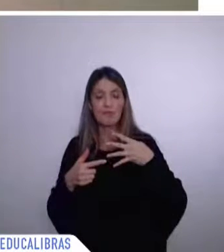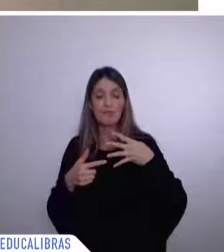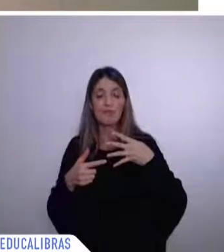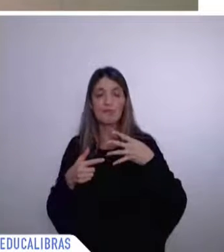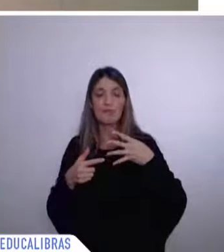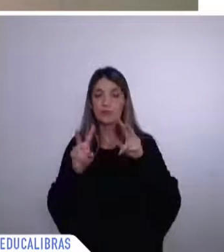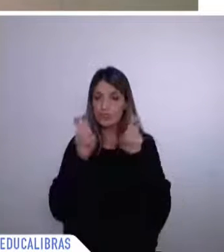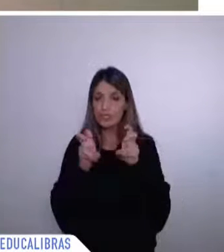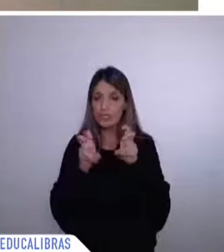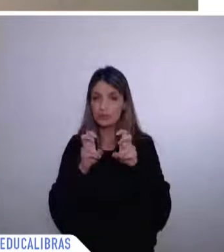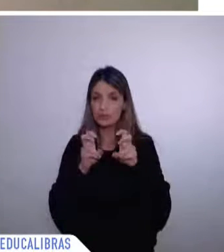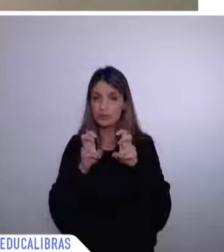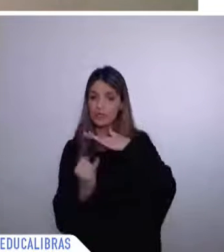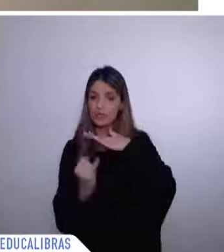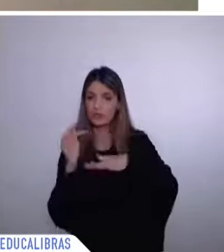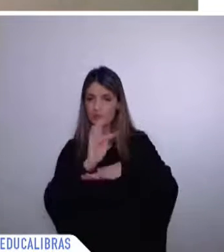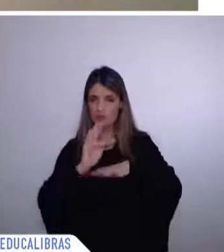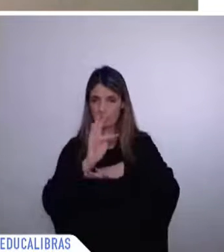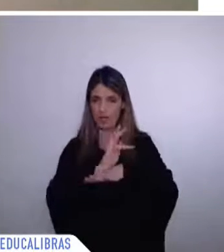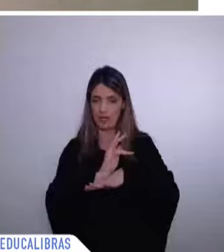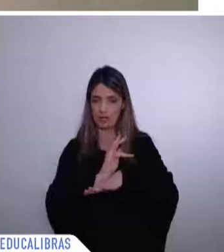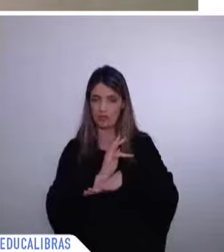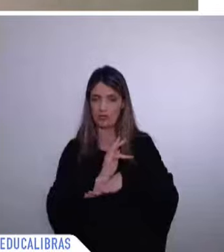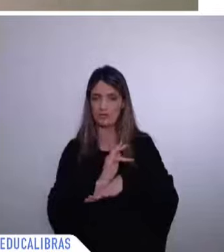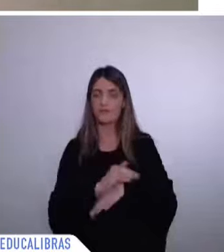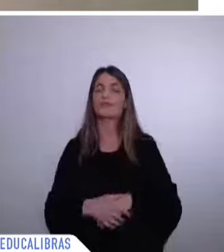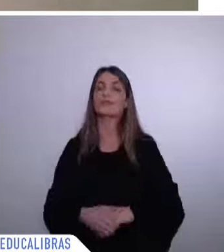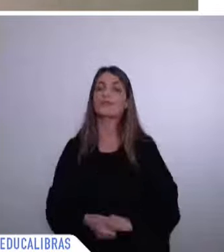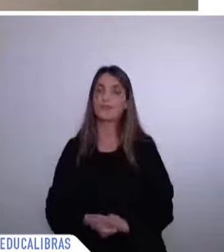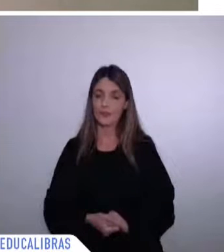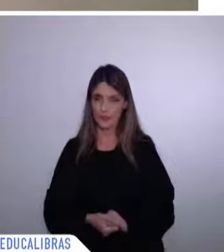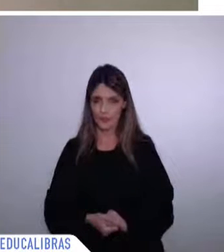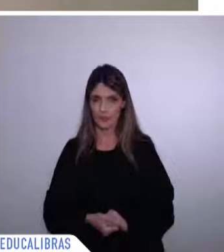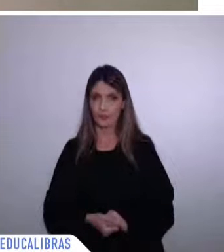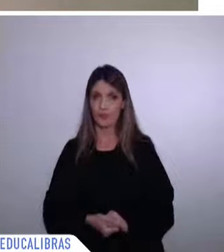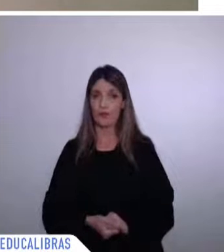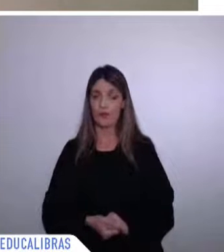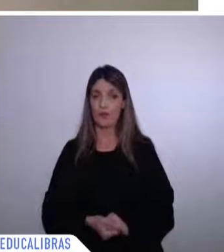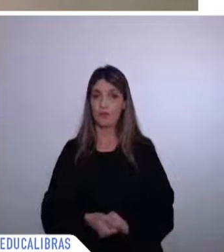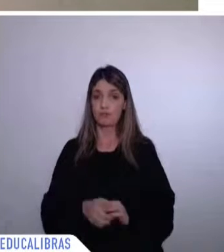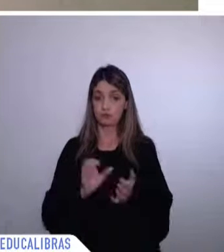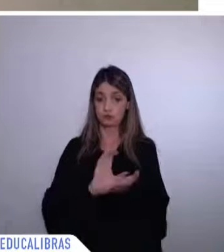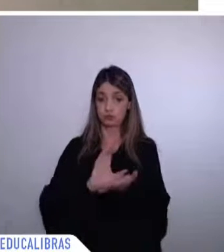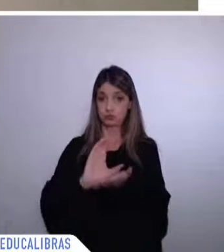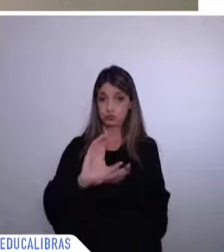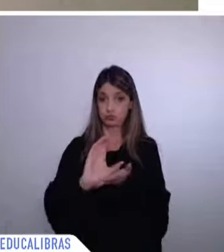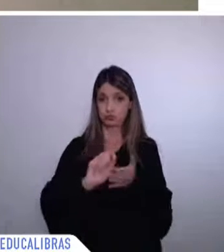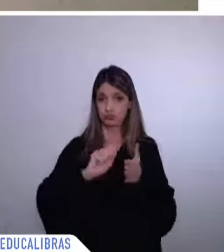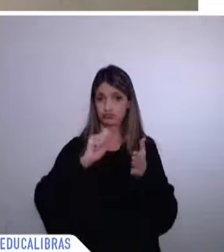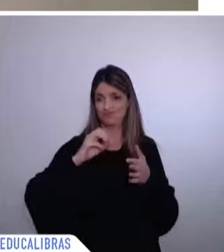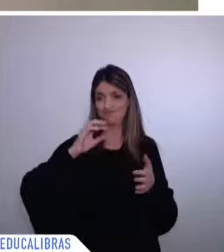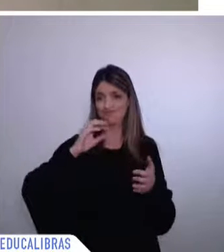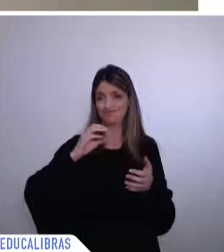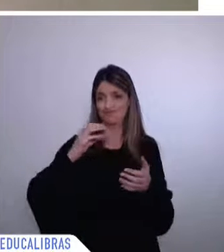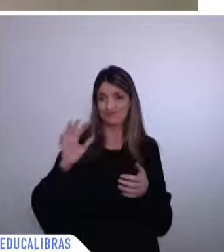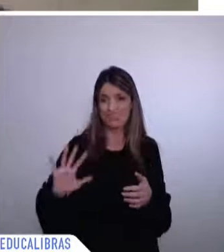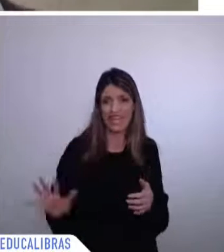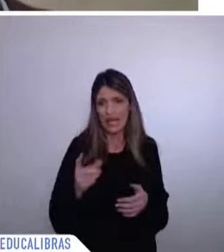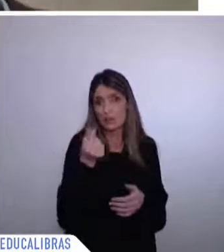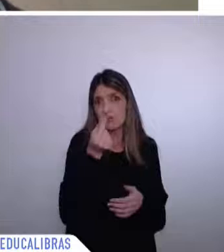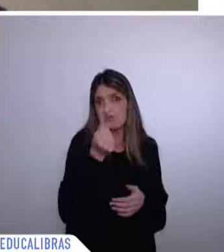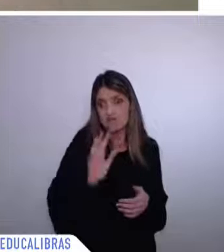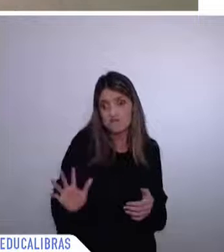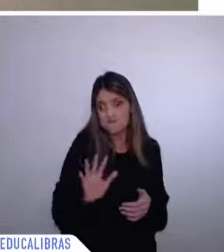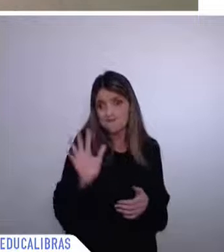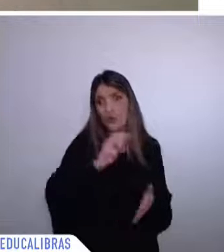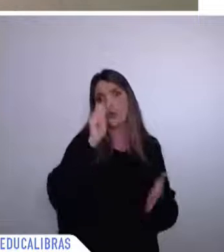of hiring. There's various things that affect the cost of hiring. It's a